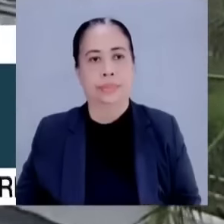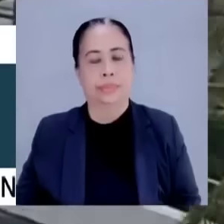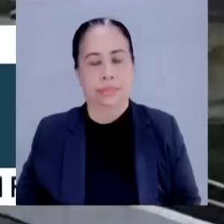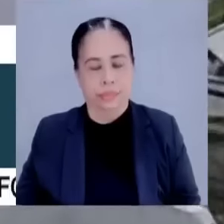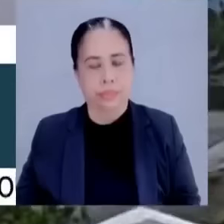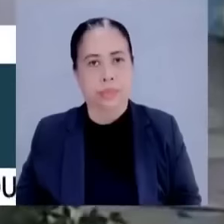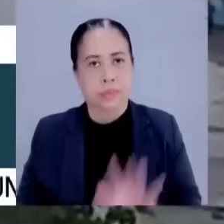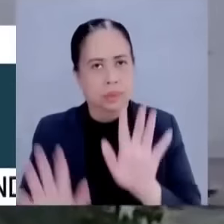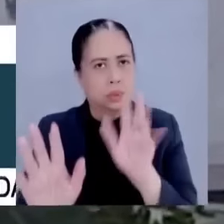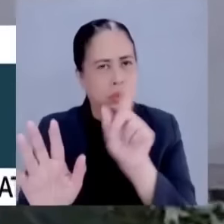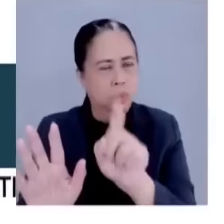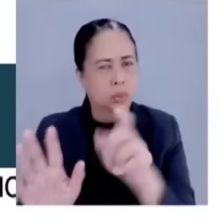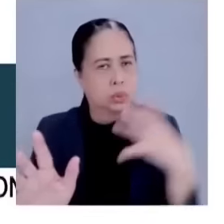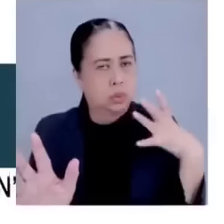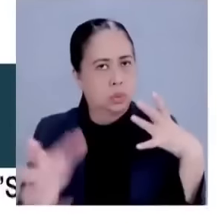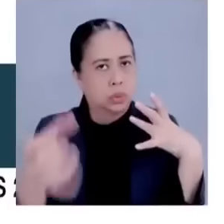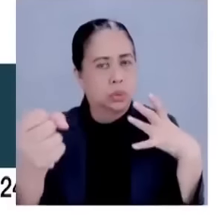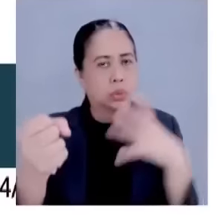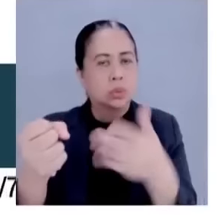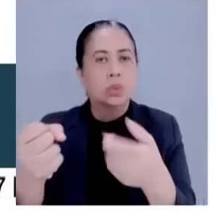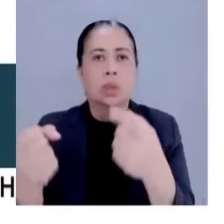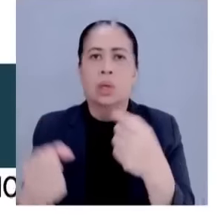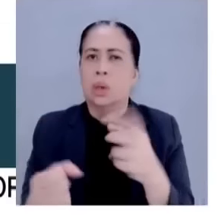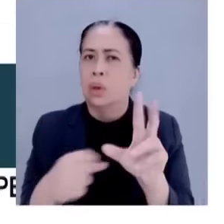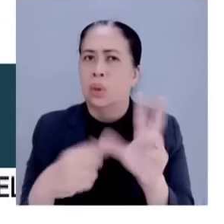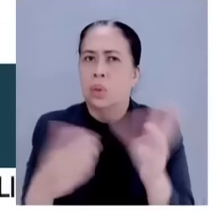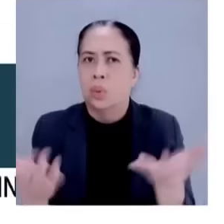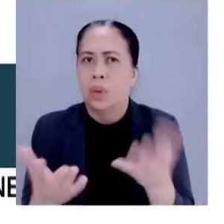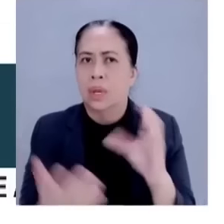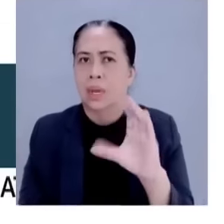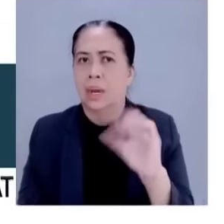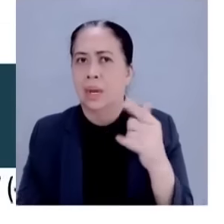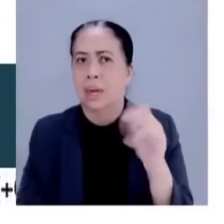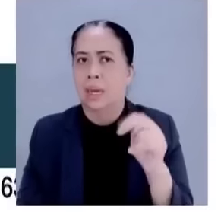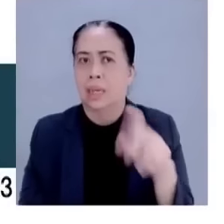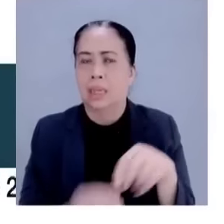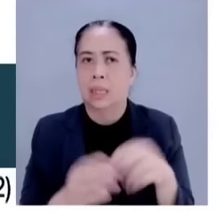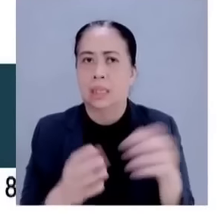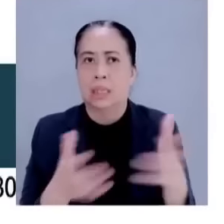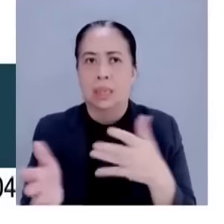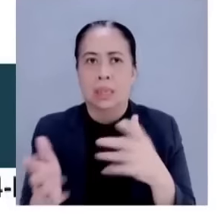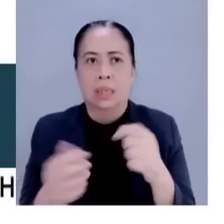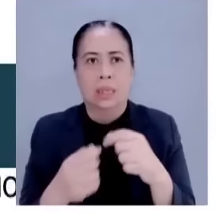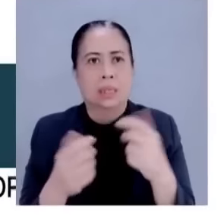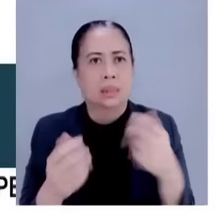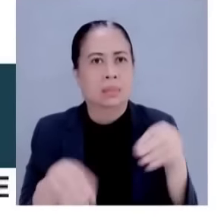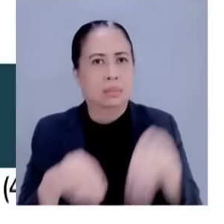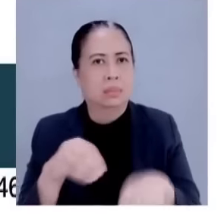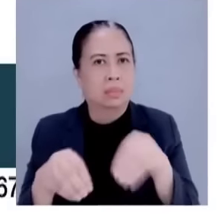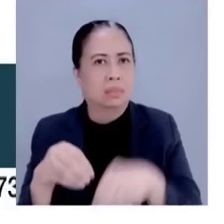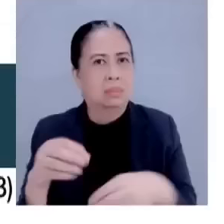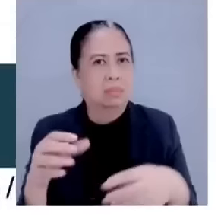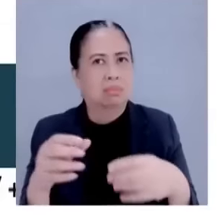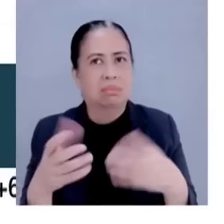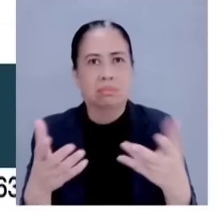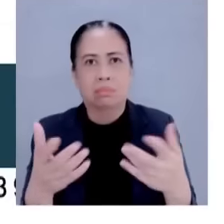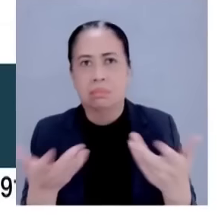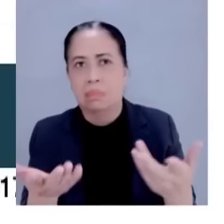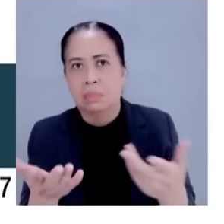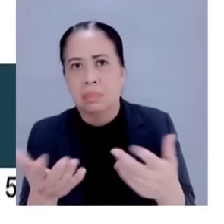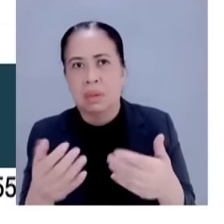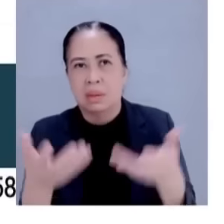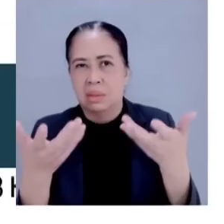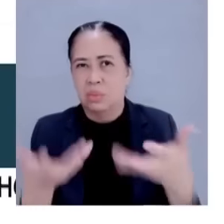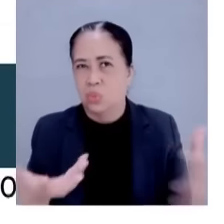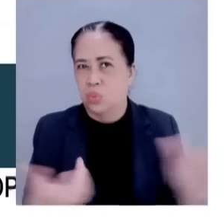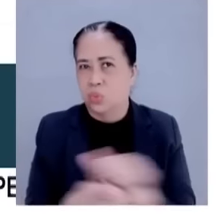couple of questions for you before we let you go. Where is Cagayan now in terms of the planting cycle? Do we expect heavy damage in